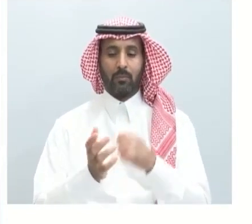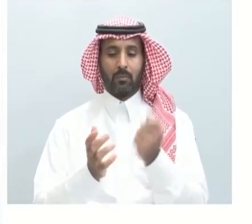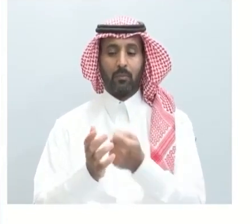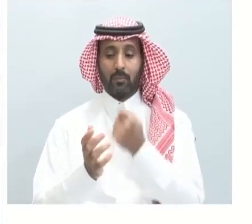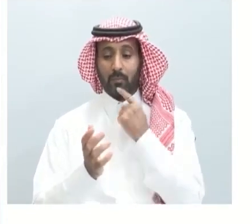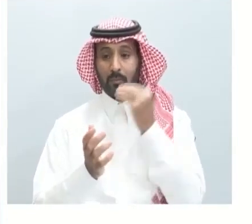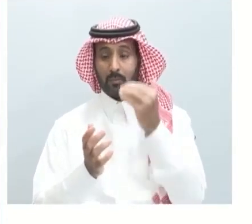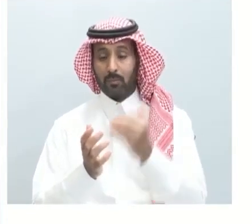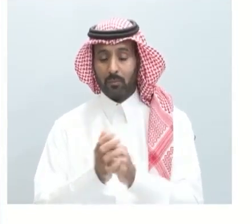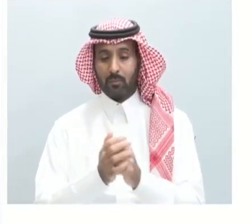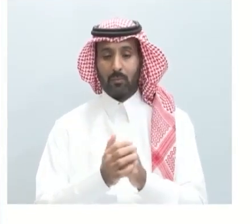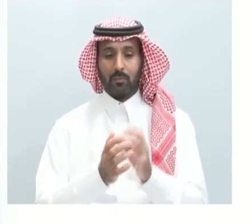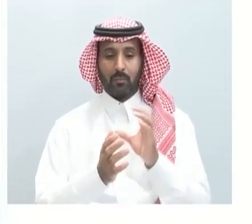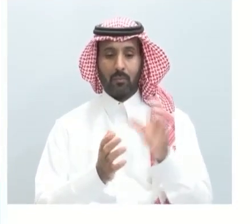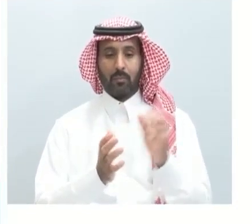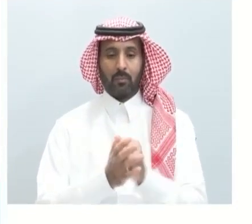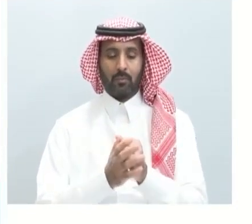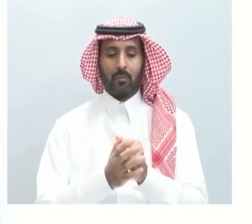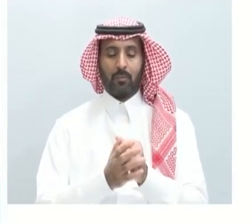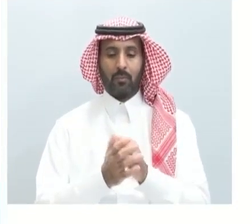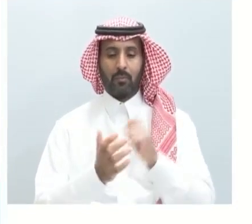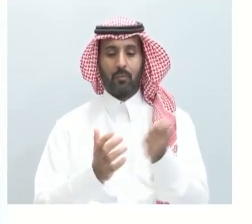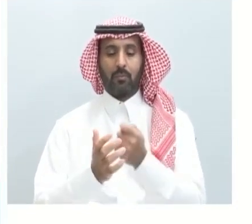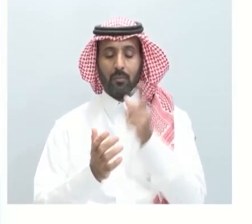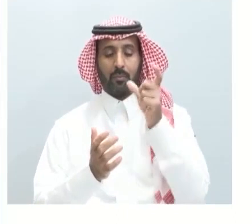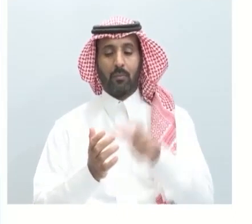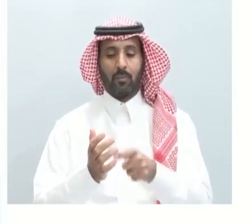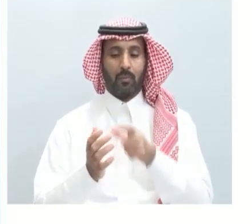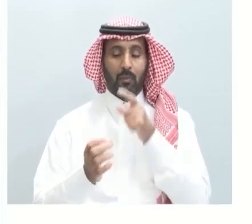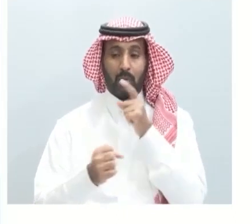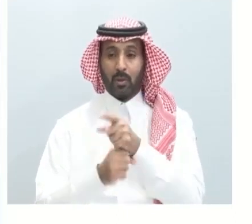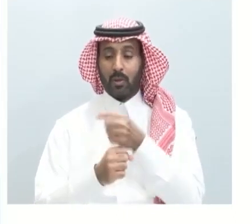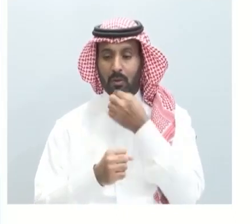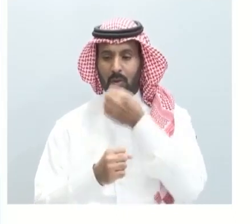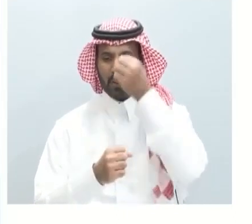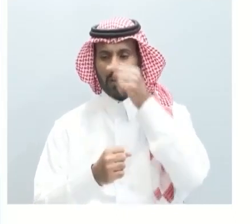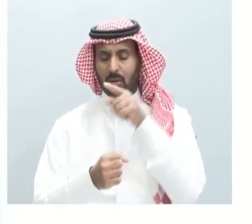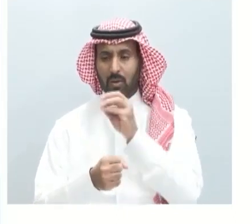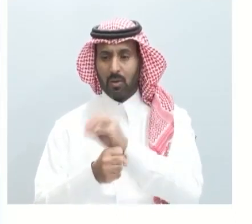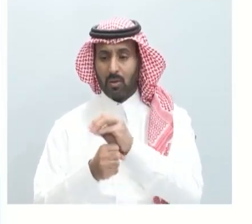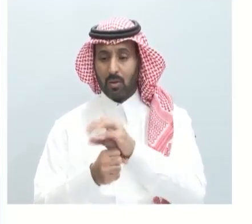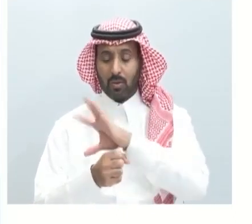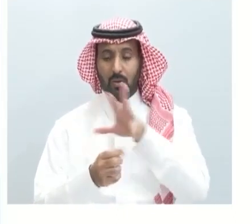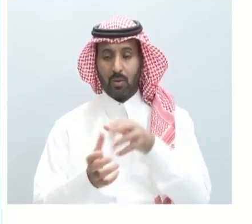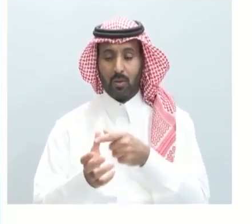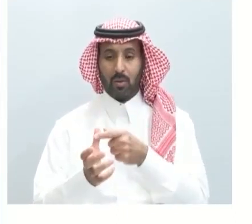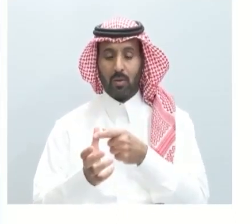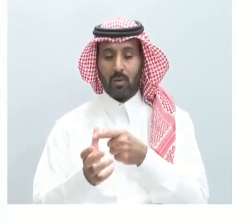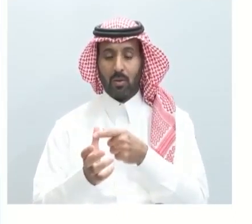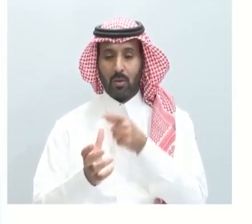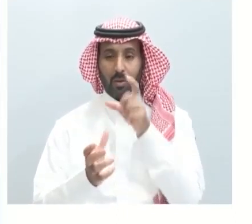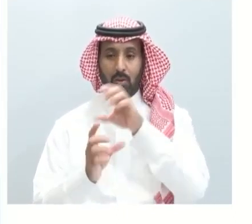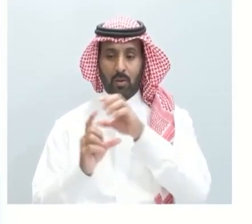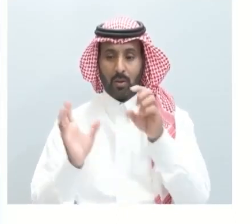an in an expository essay the writer explains describes or given information about a